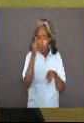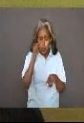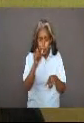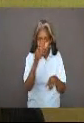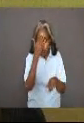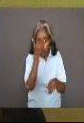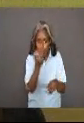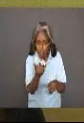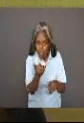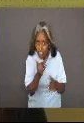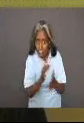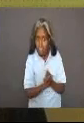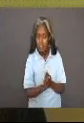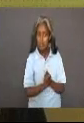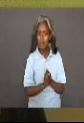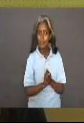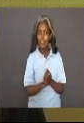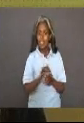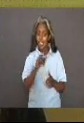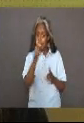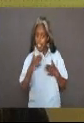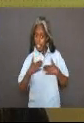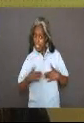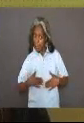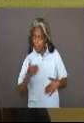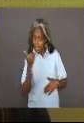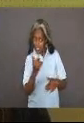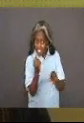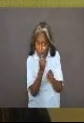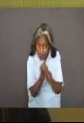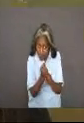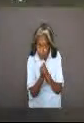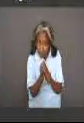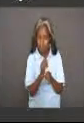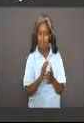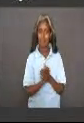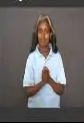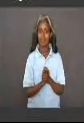why? Can anybody figure it out?